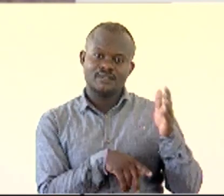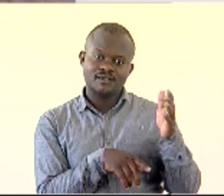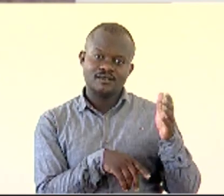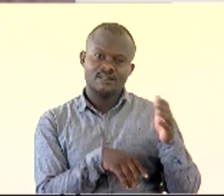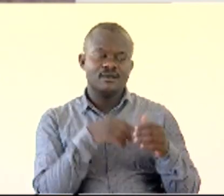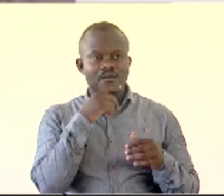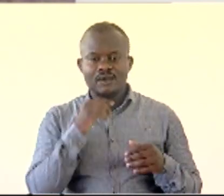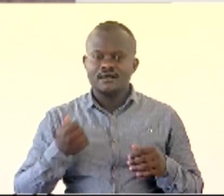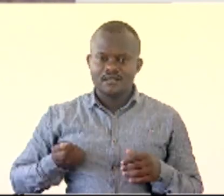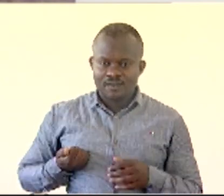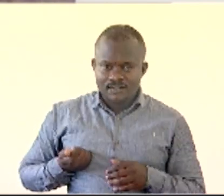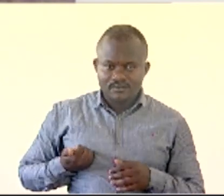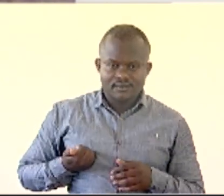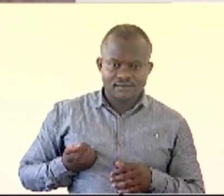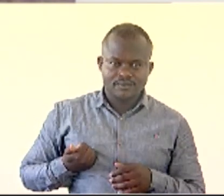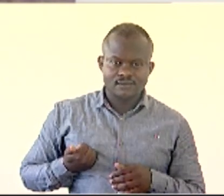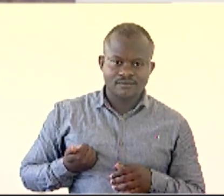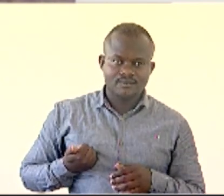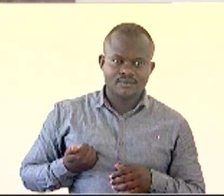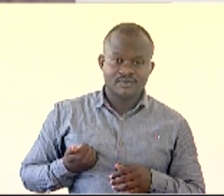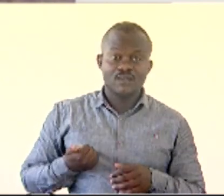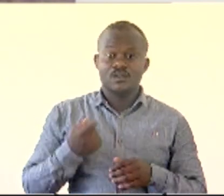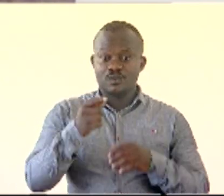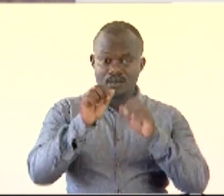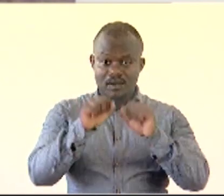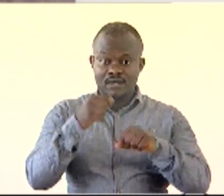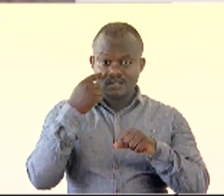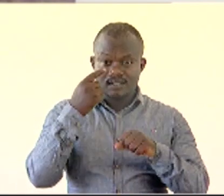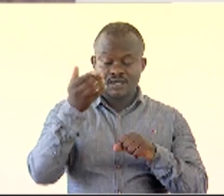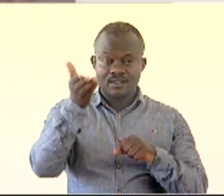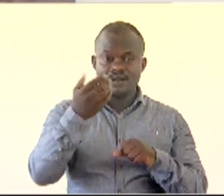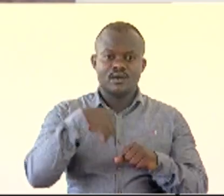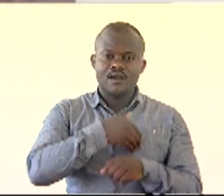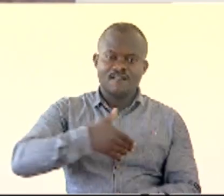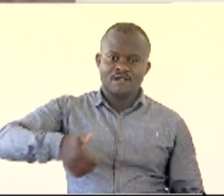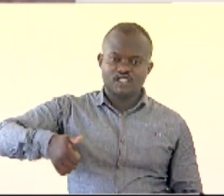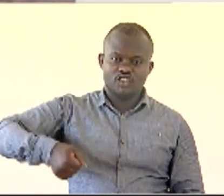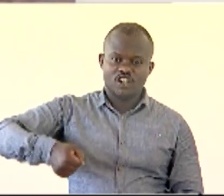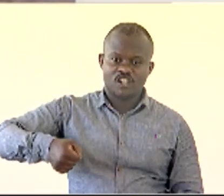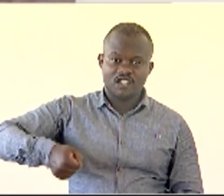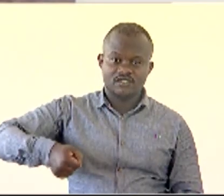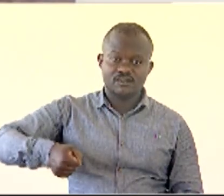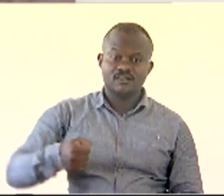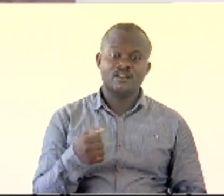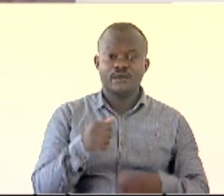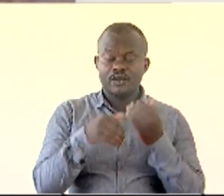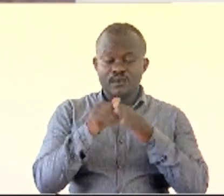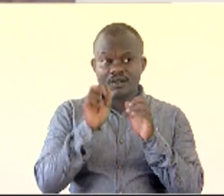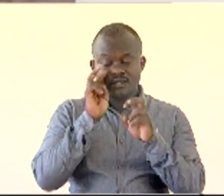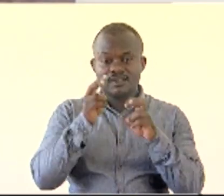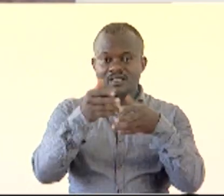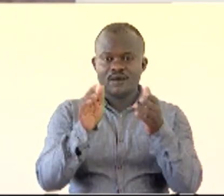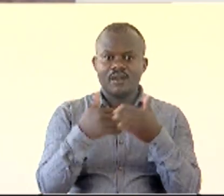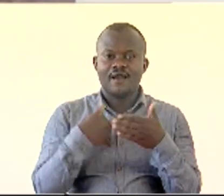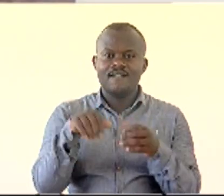boys and girls. You can see here we have jerry cans. You can see here we have a